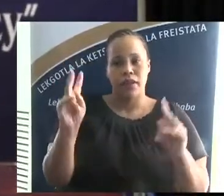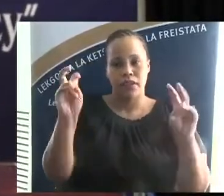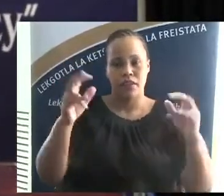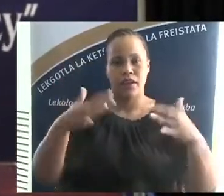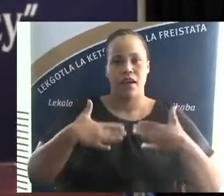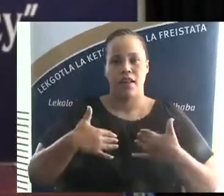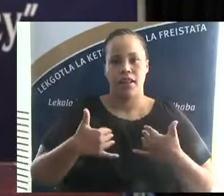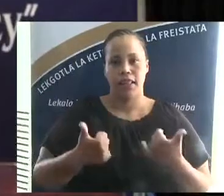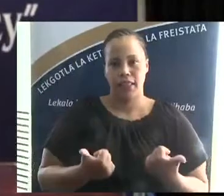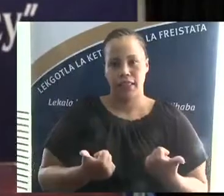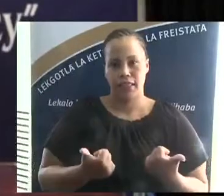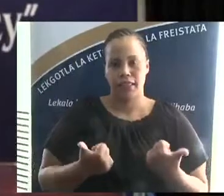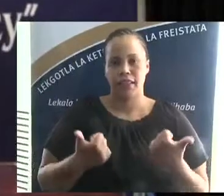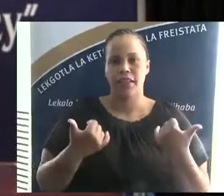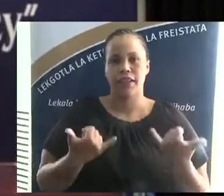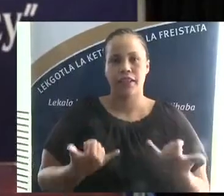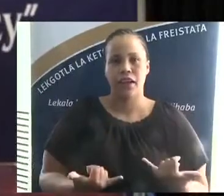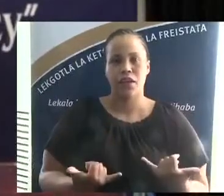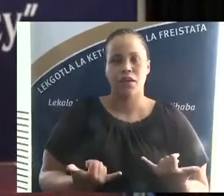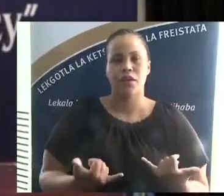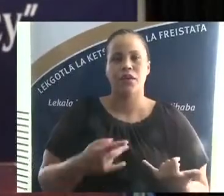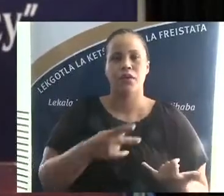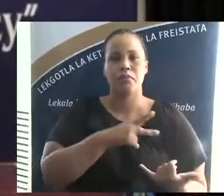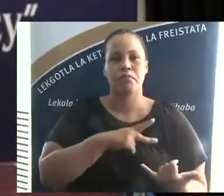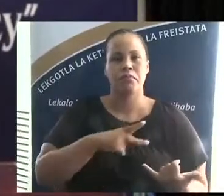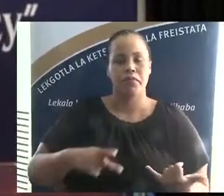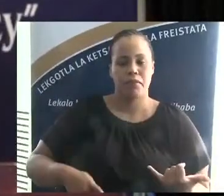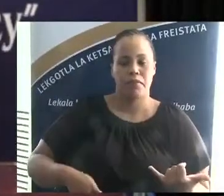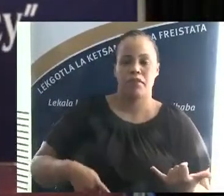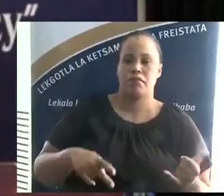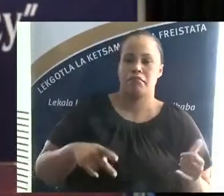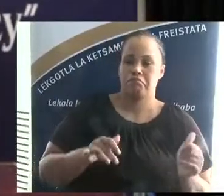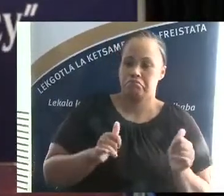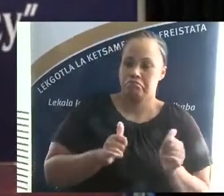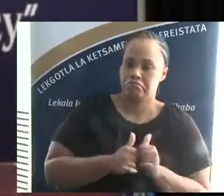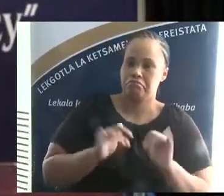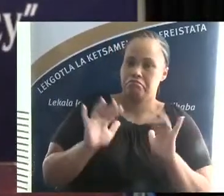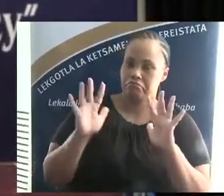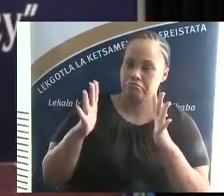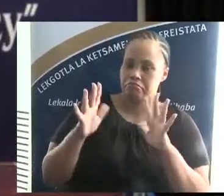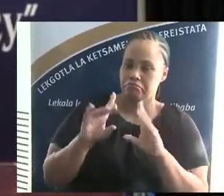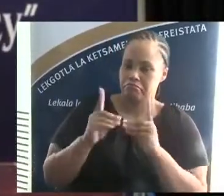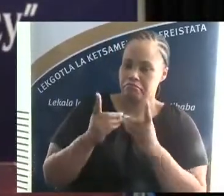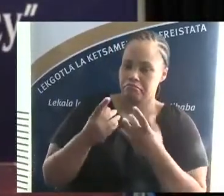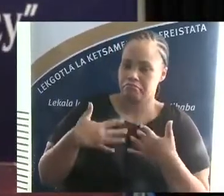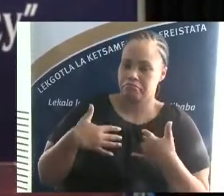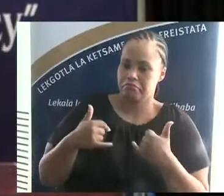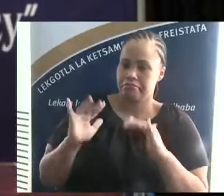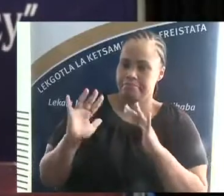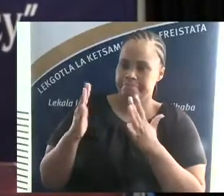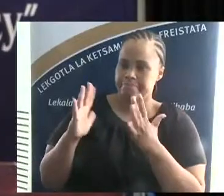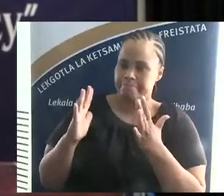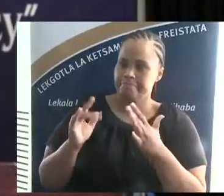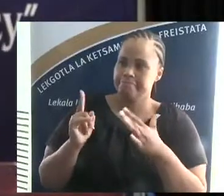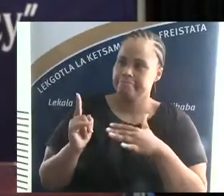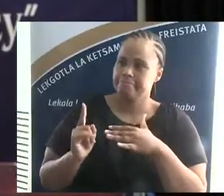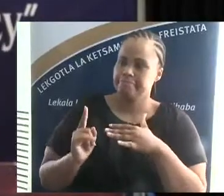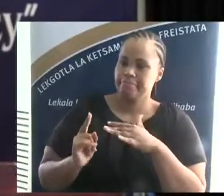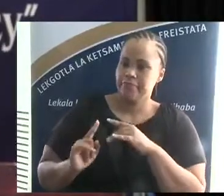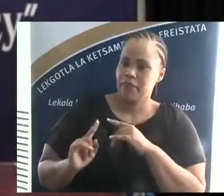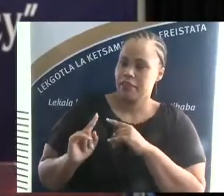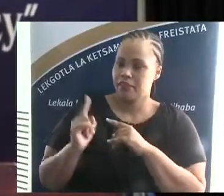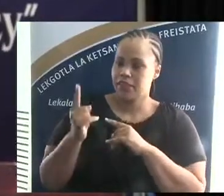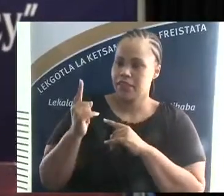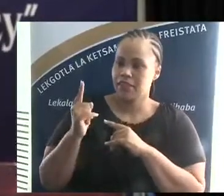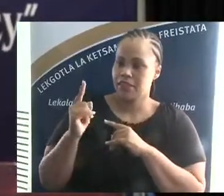allow me to equally join our Honourable Premier in congratulating the Department of Health on attaining the number one in the